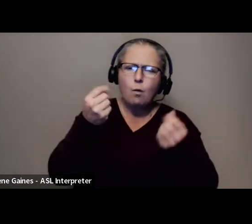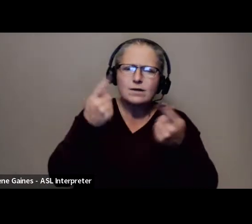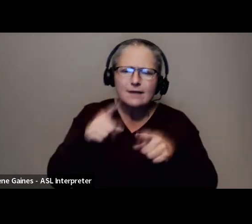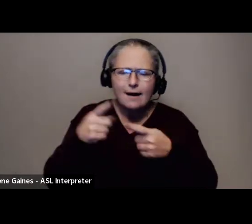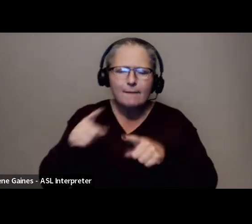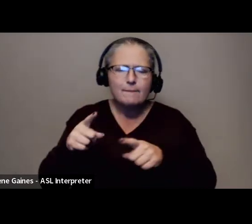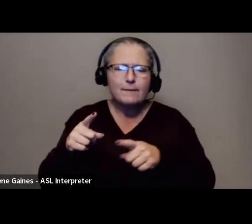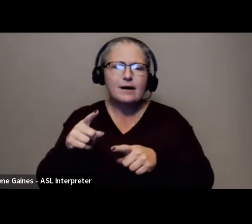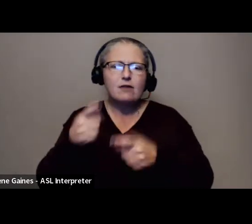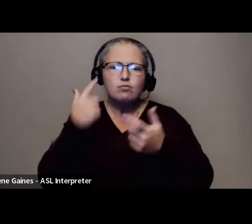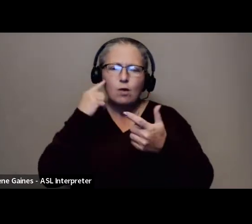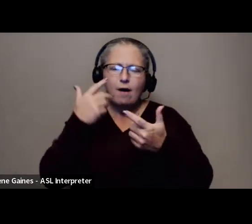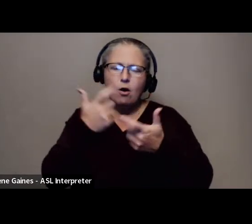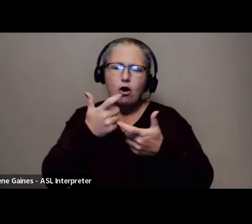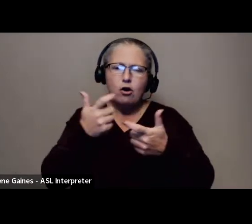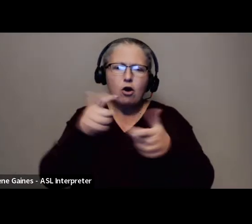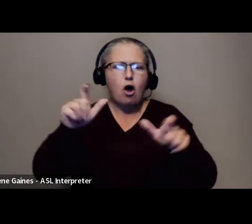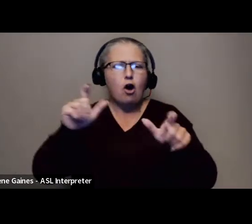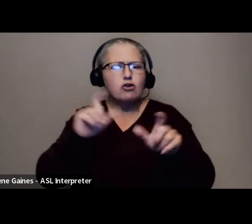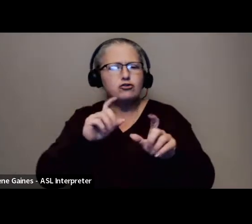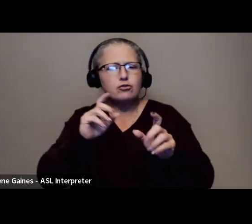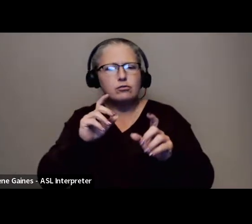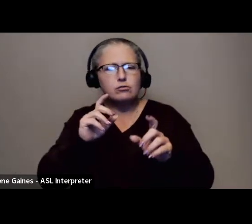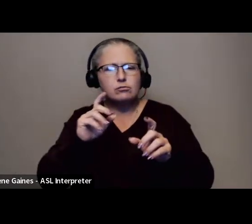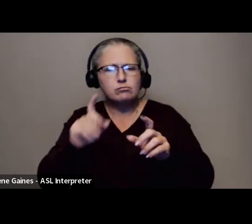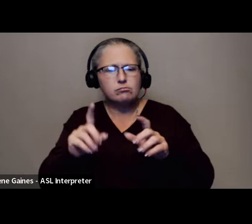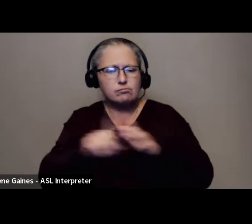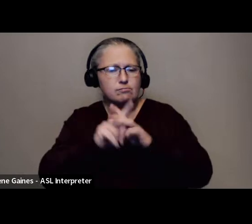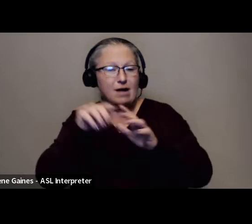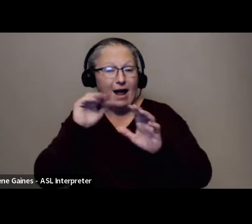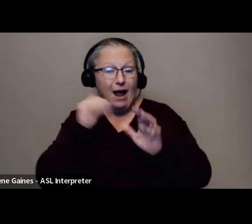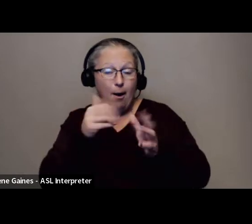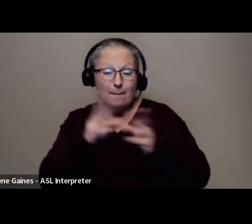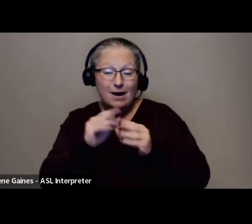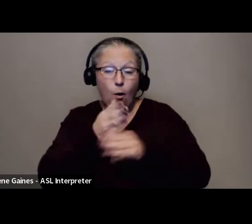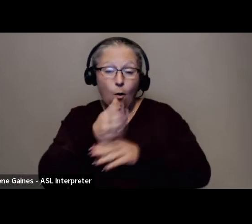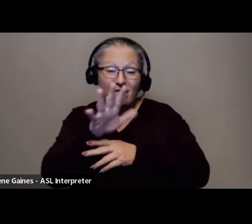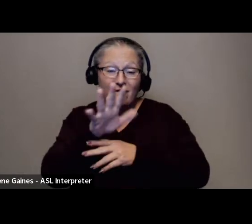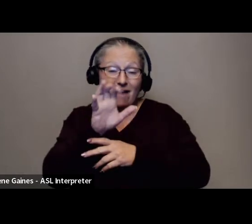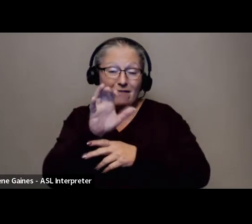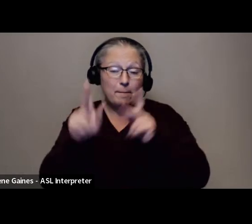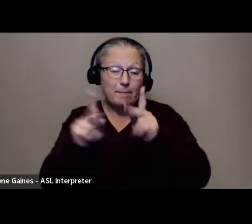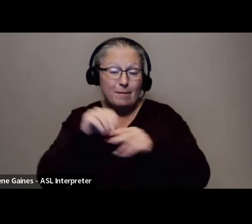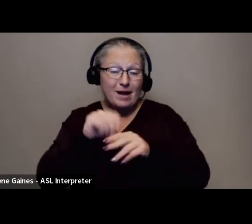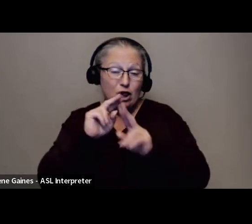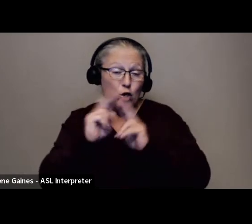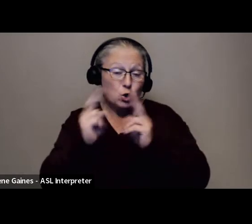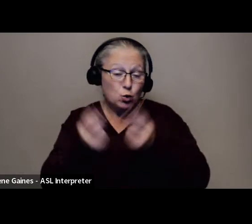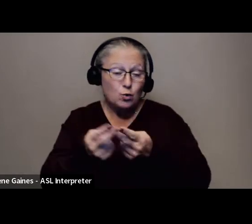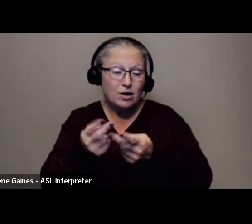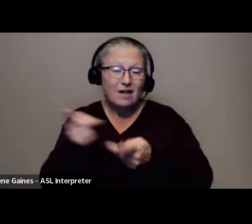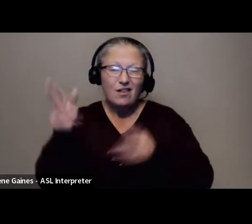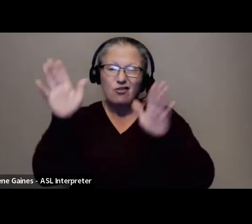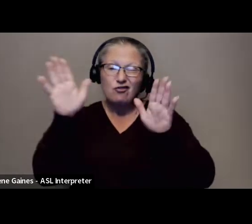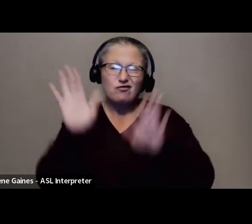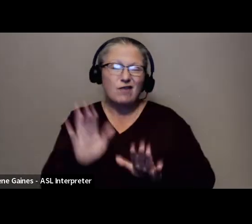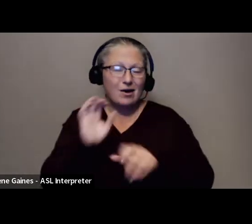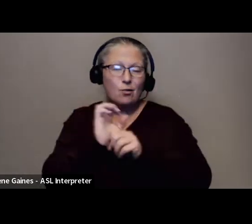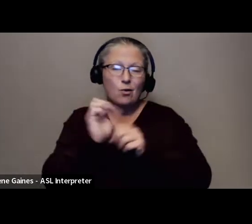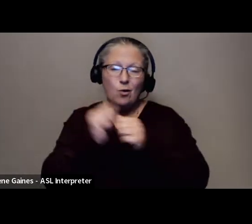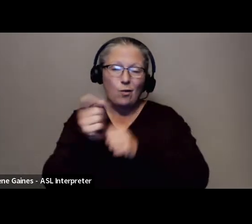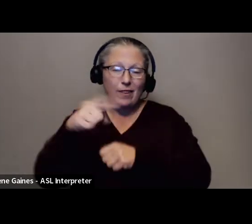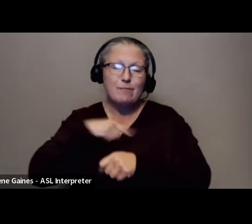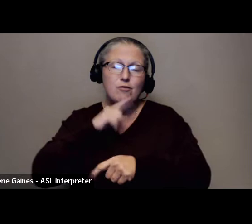We'll have larger turnouts at our meetings. We have over 500 people in our union, and they're great to work with, and I